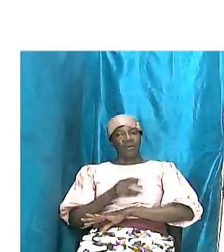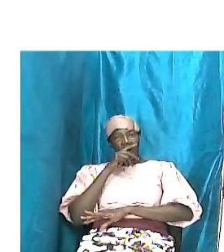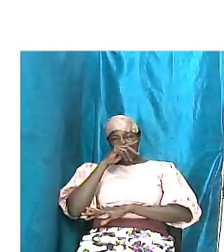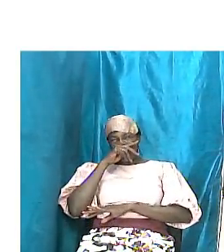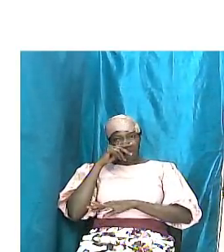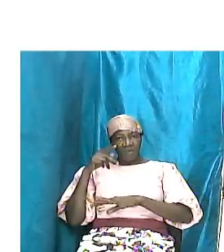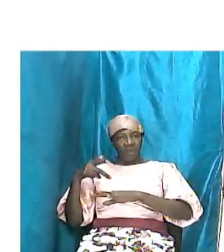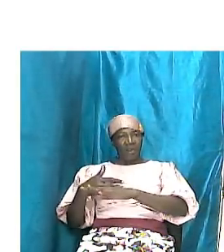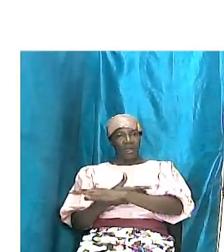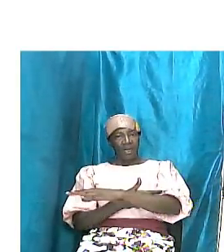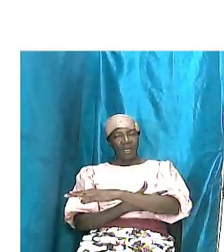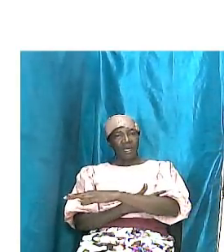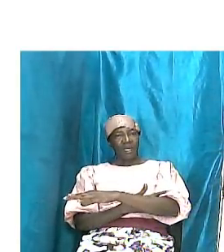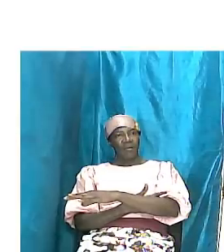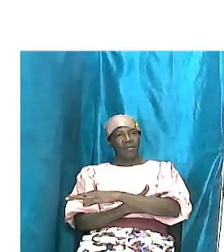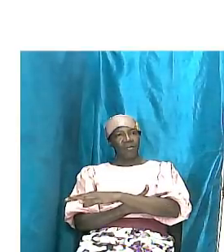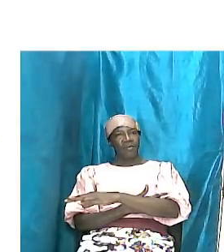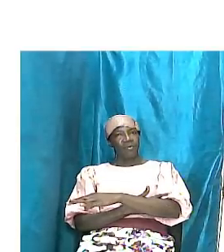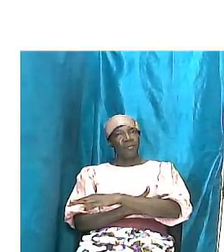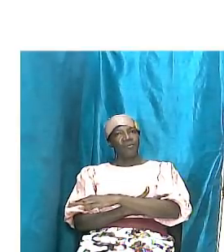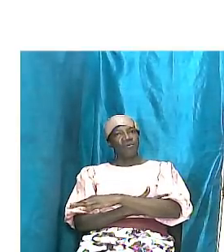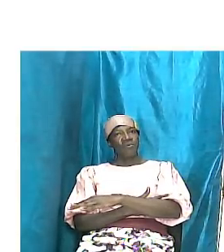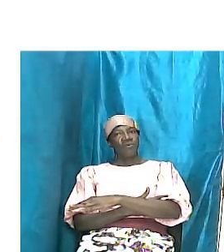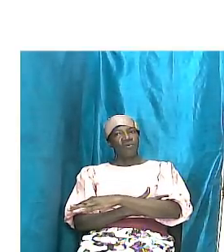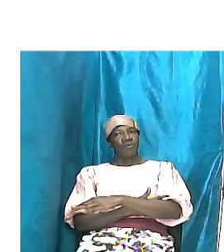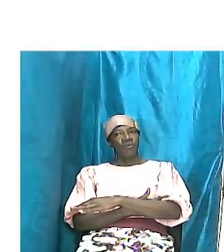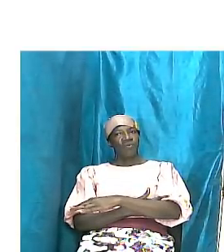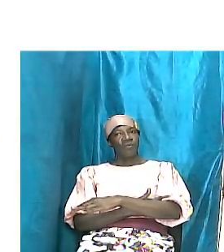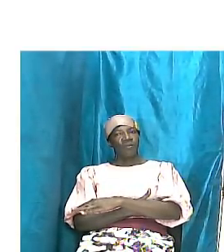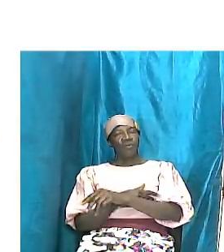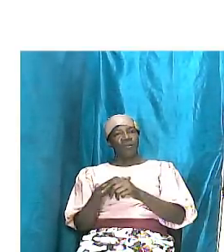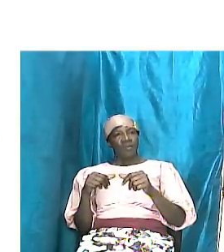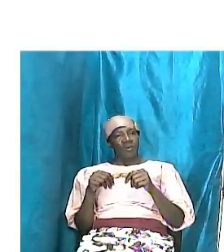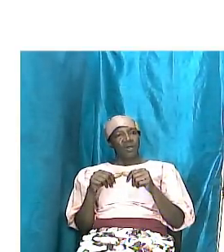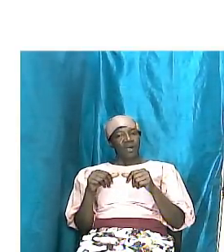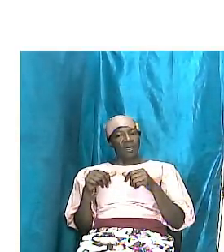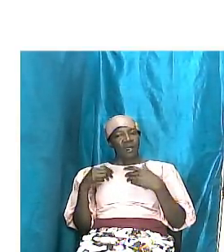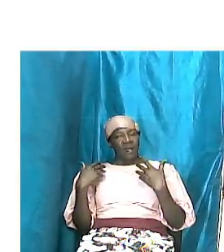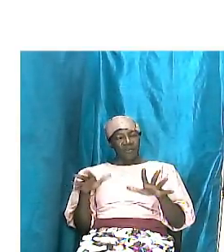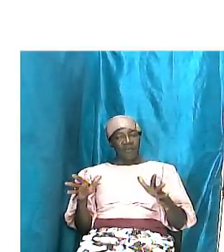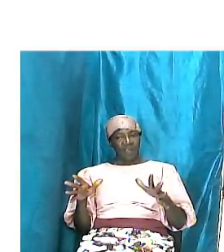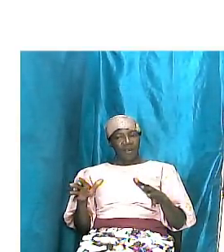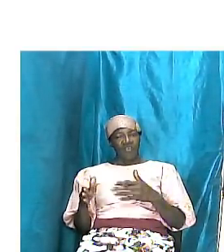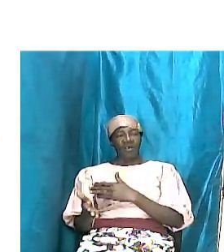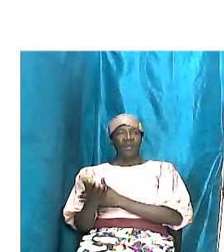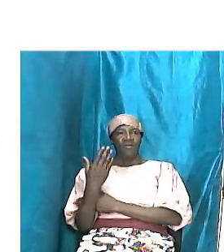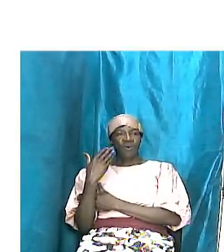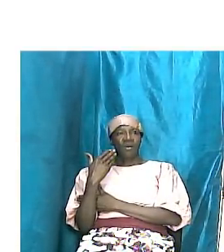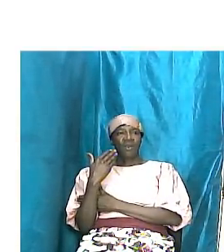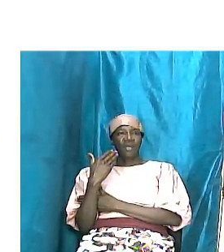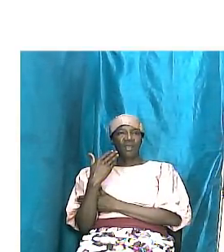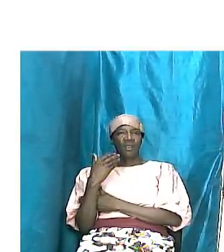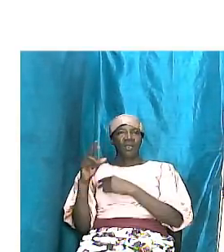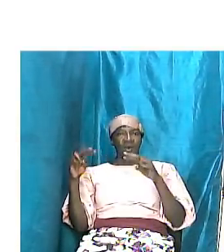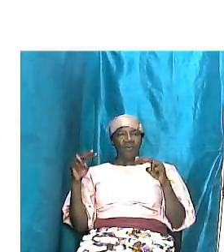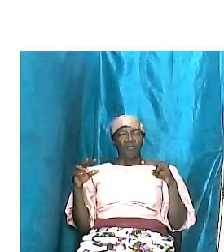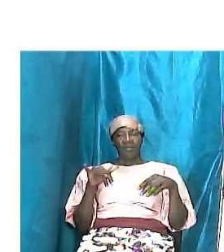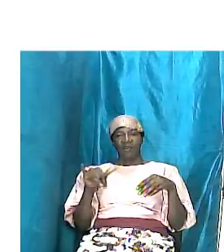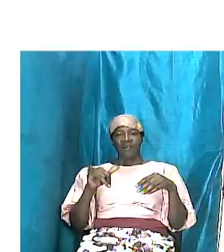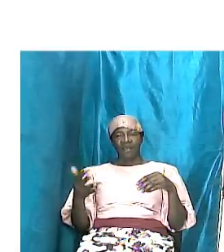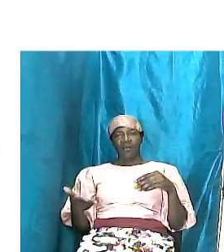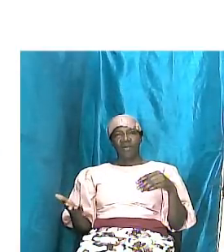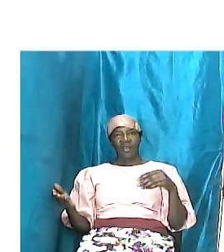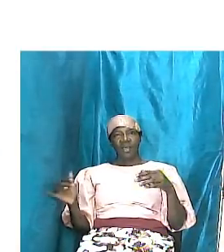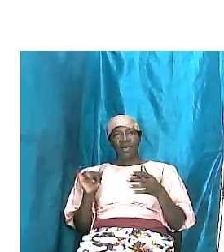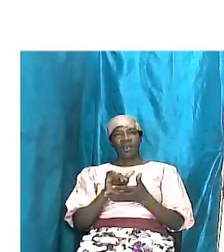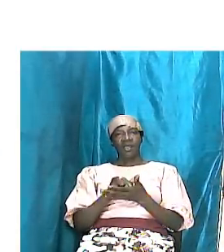in Exodus that we spoke about a while ago, and it concluded, it was completed in the morning. It is the very same thing